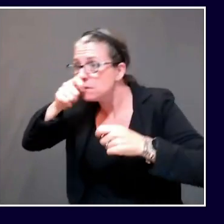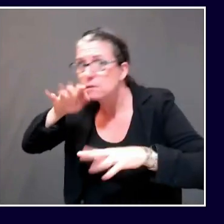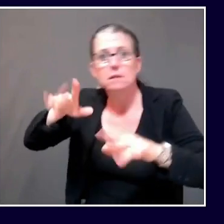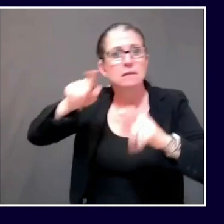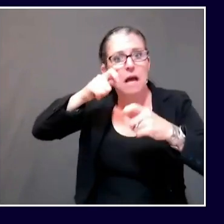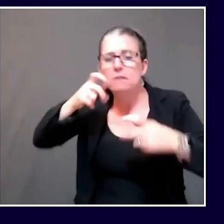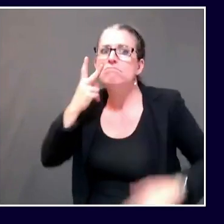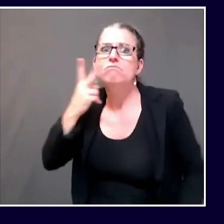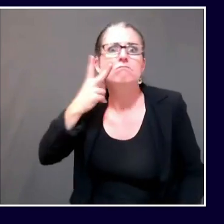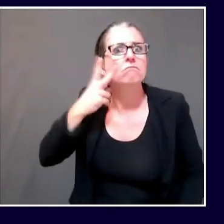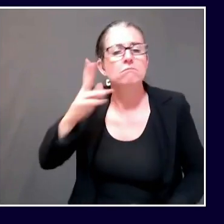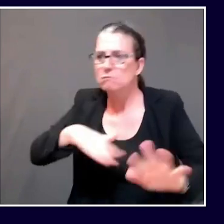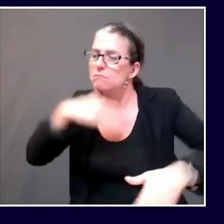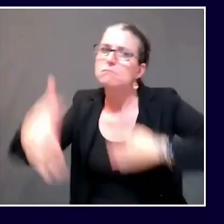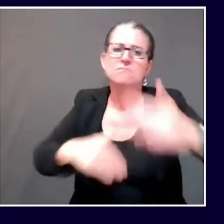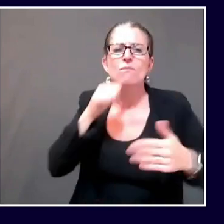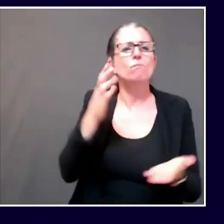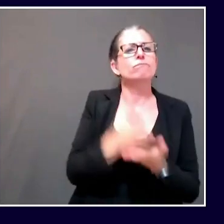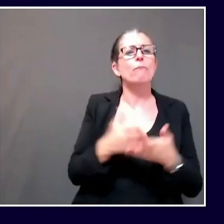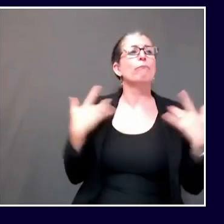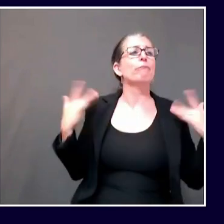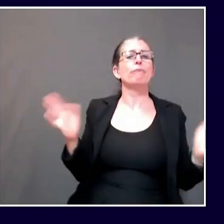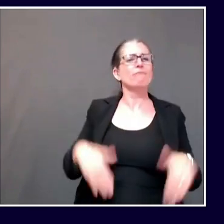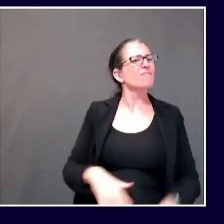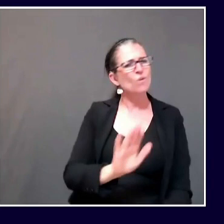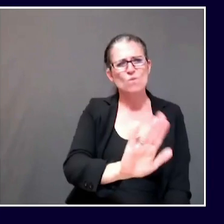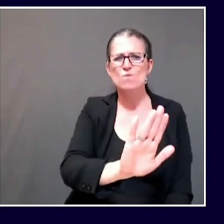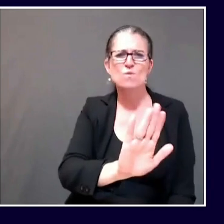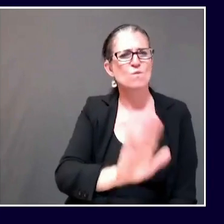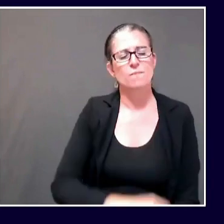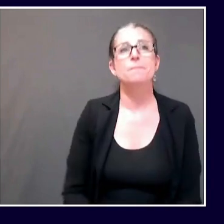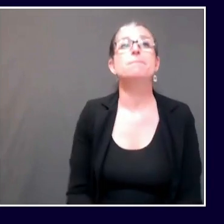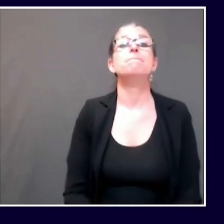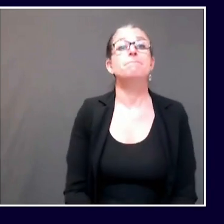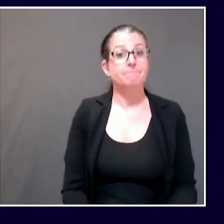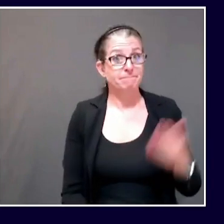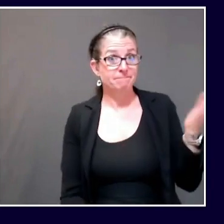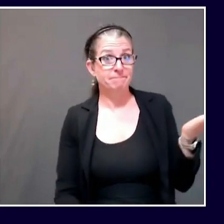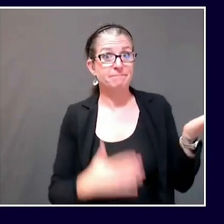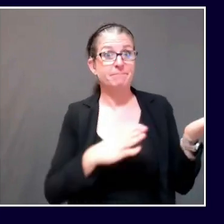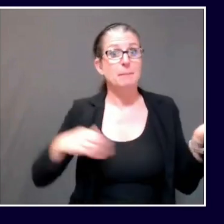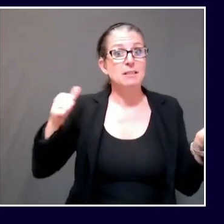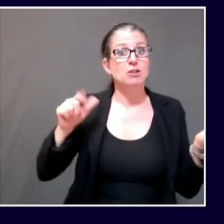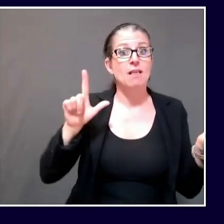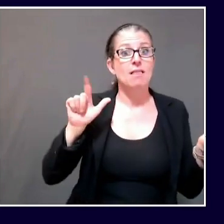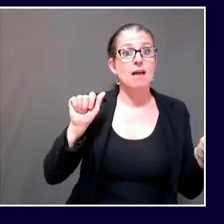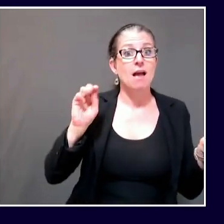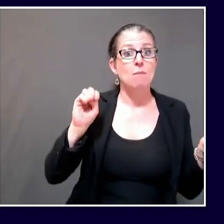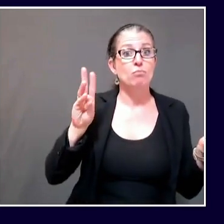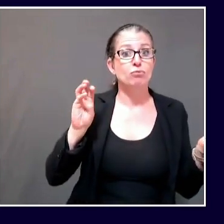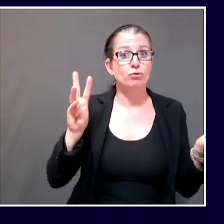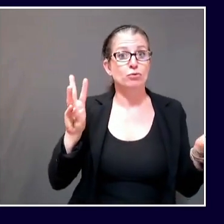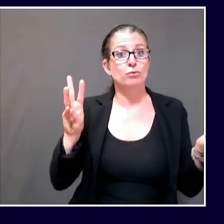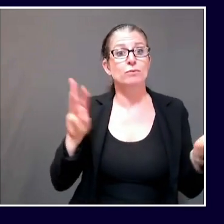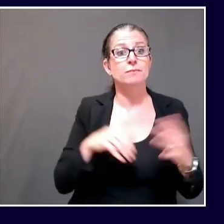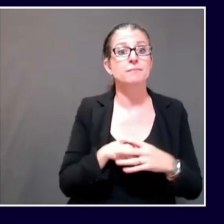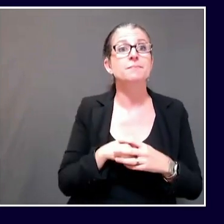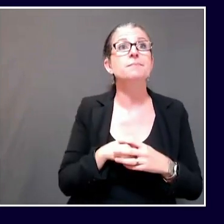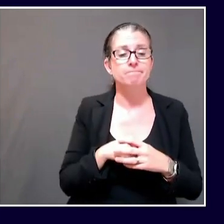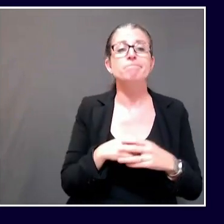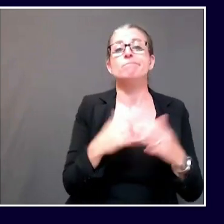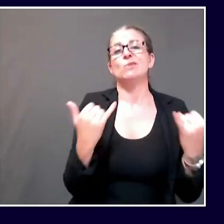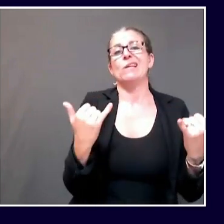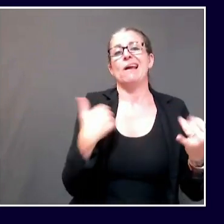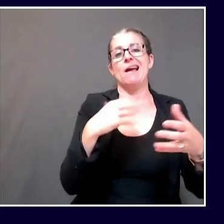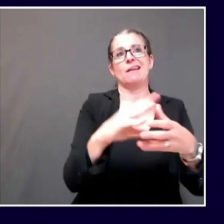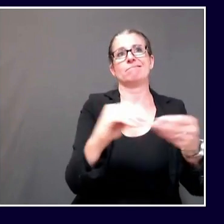and Human Services and Maine-based IDEXX laboratories announced the start of operations at the mobile